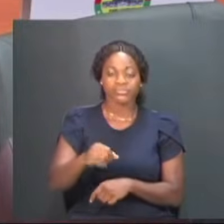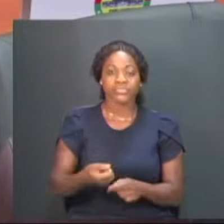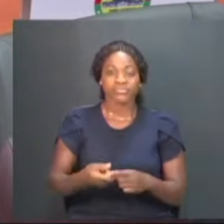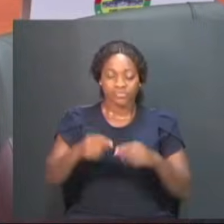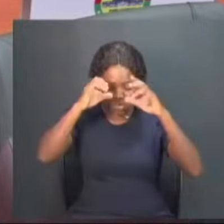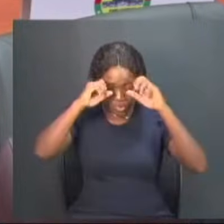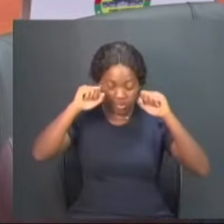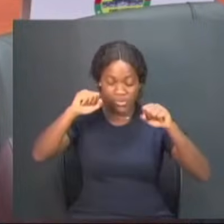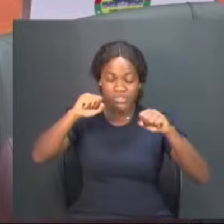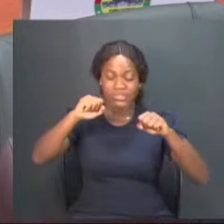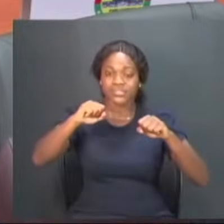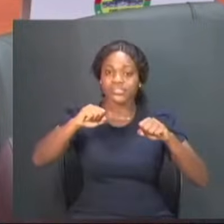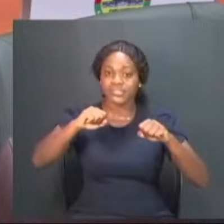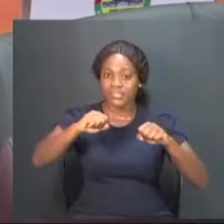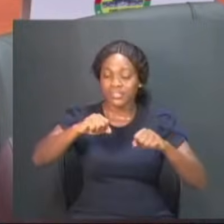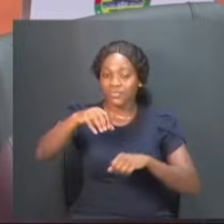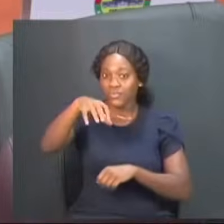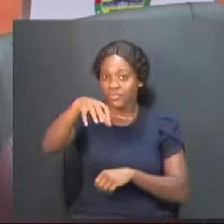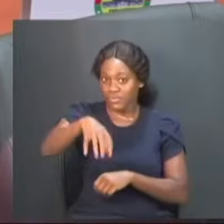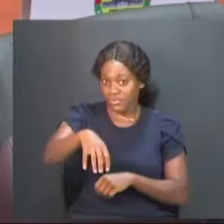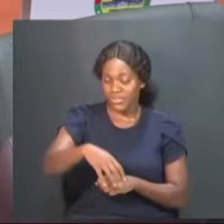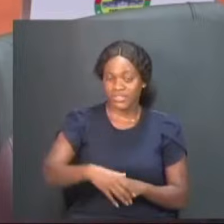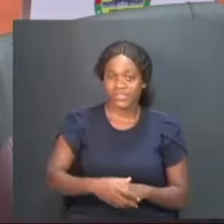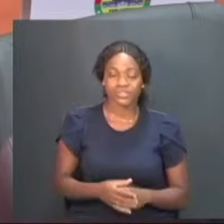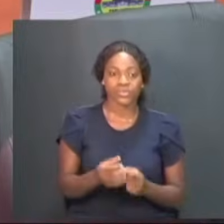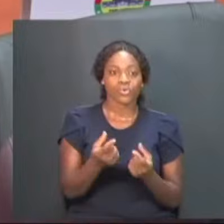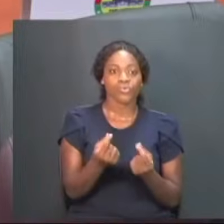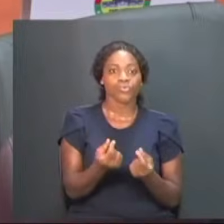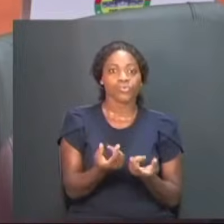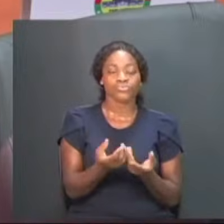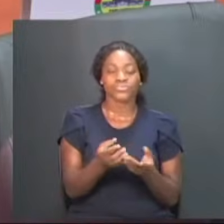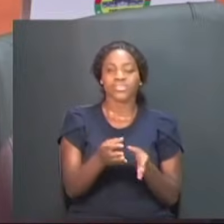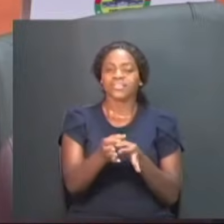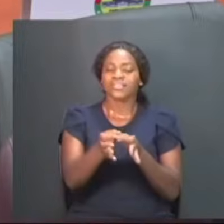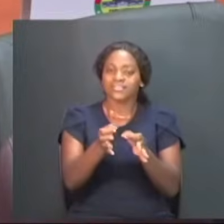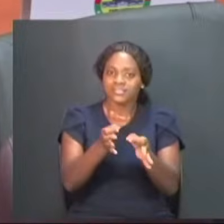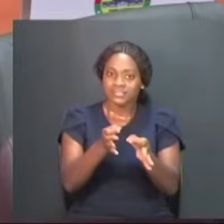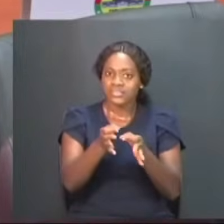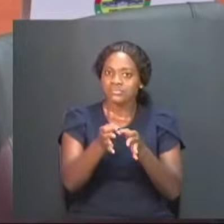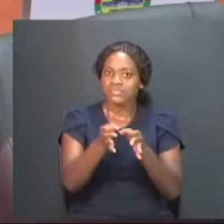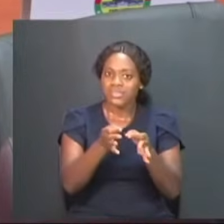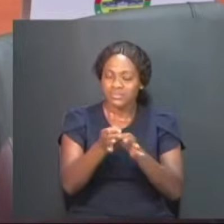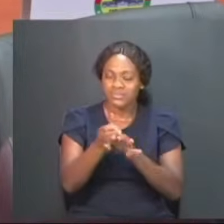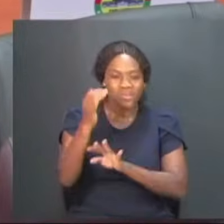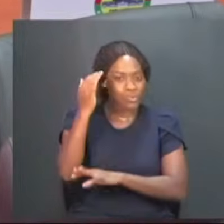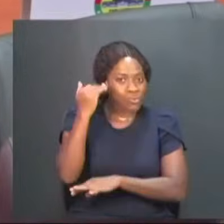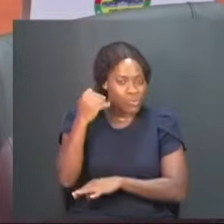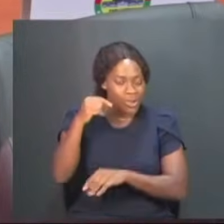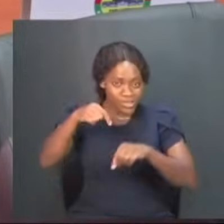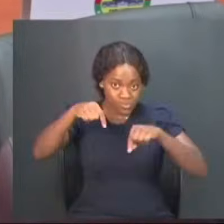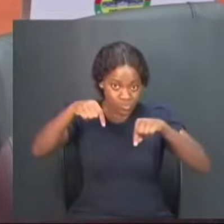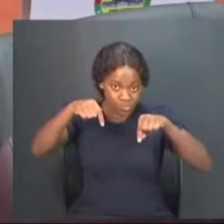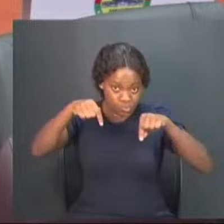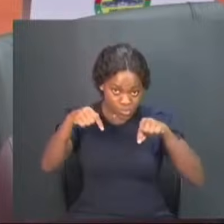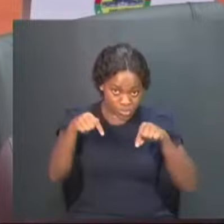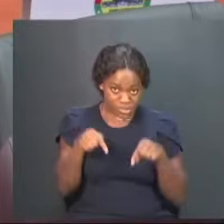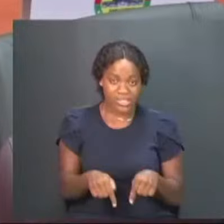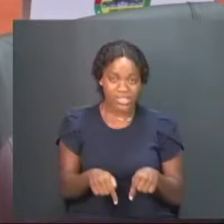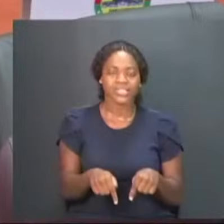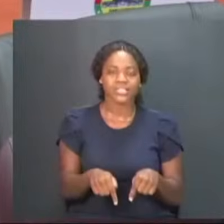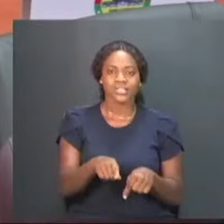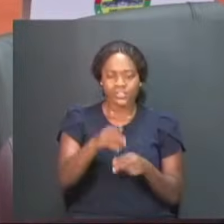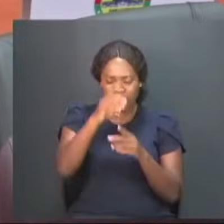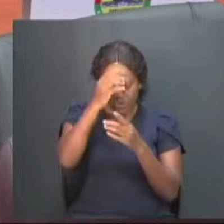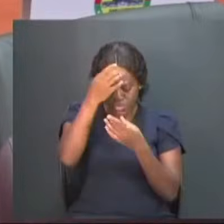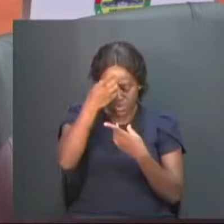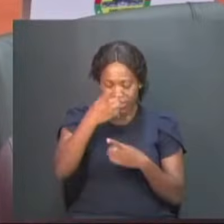wearing the big shoes of the President in the chamber, will come and explain to us why today, of all days, you've decided